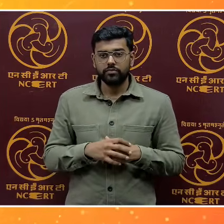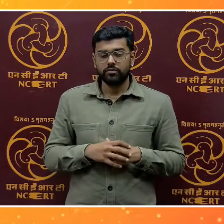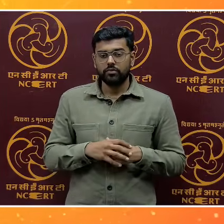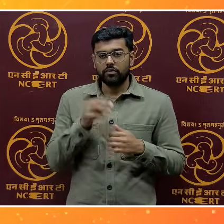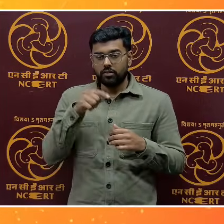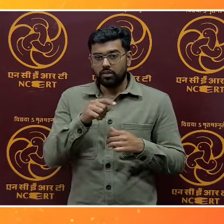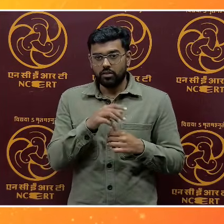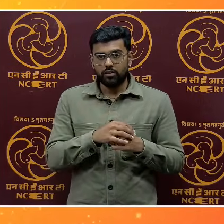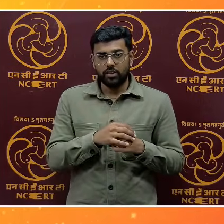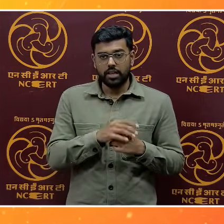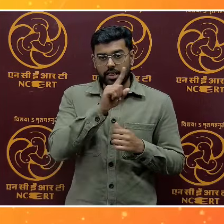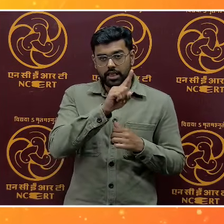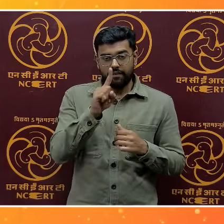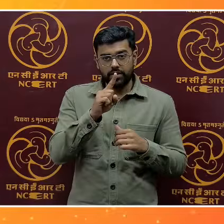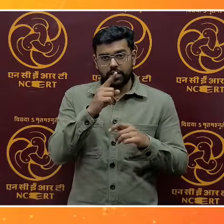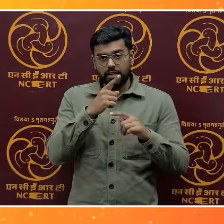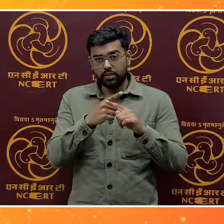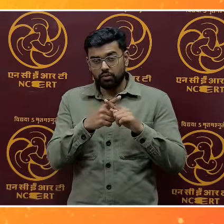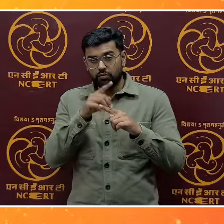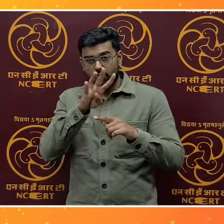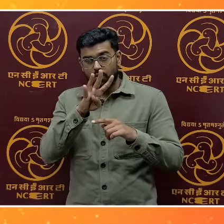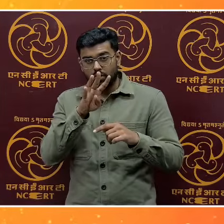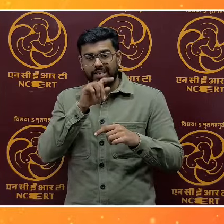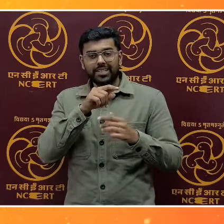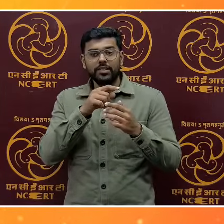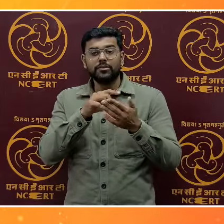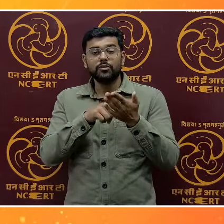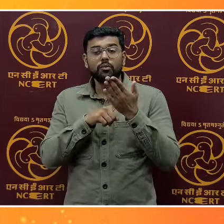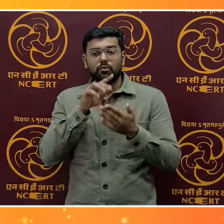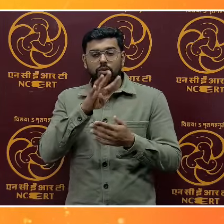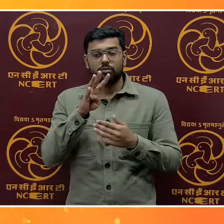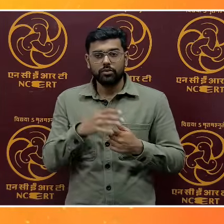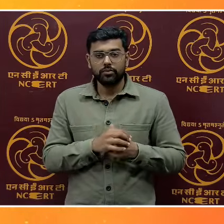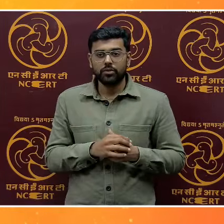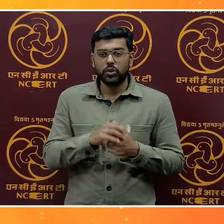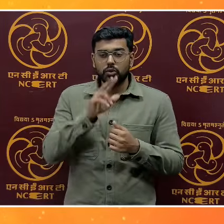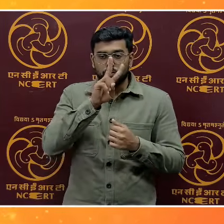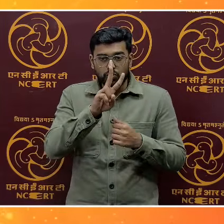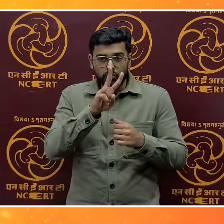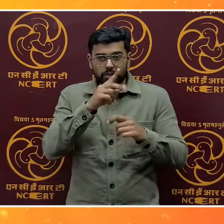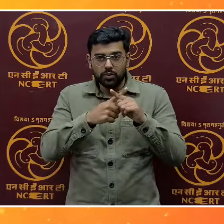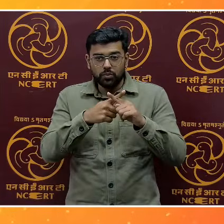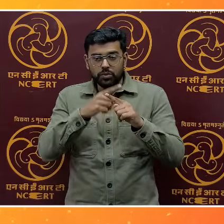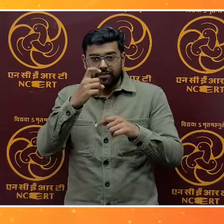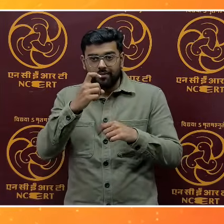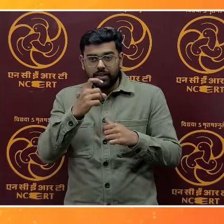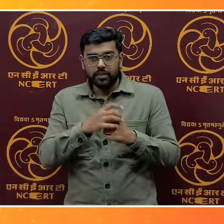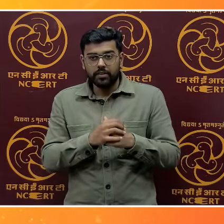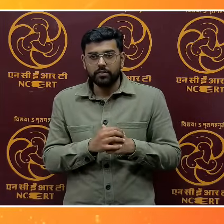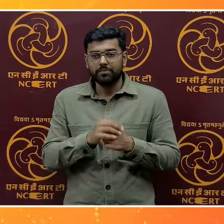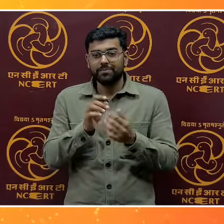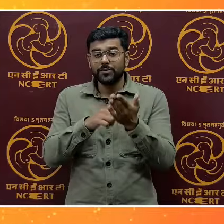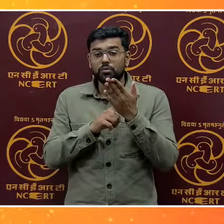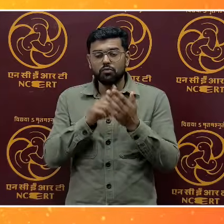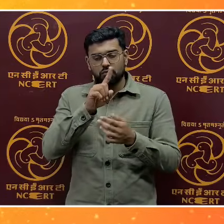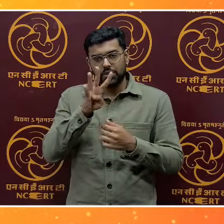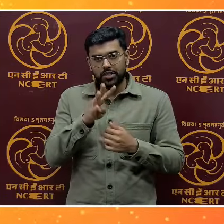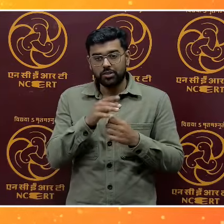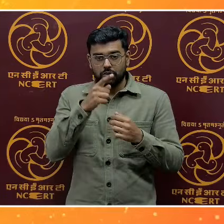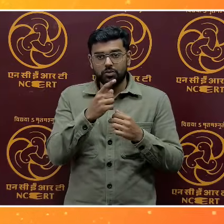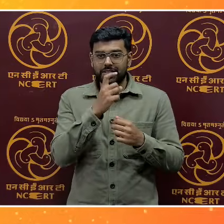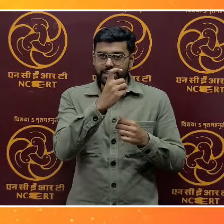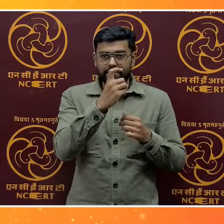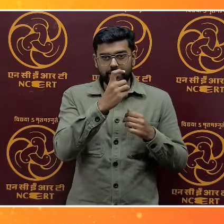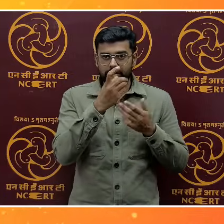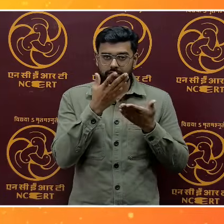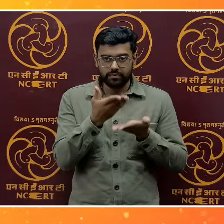have 11 4s are. 2 7s are 14. So, I am having only 2 7s in the numerator left. So, shall I